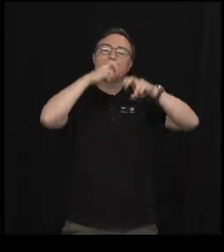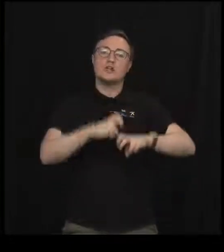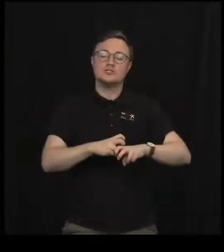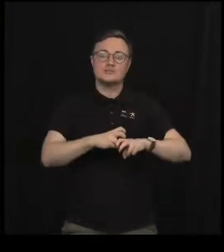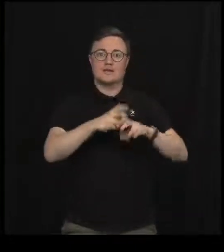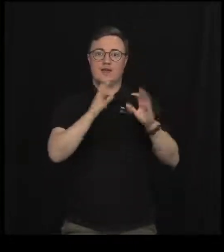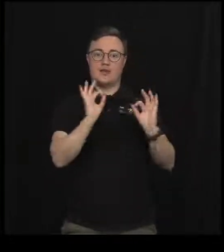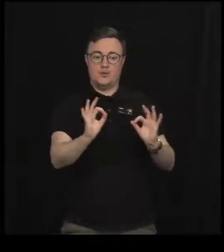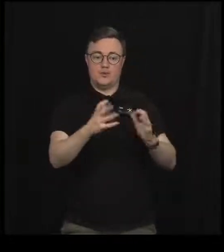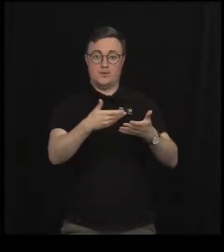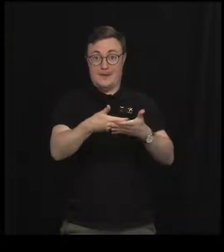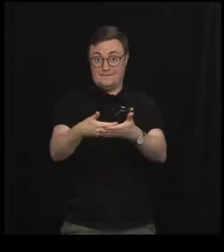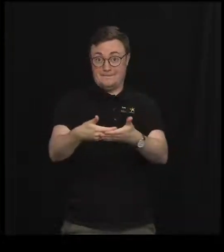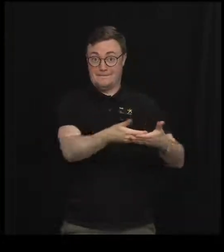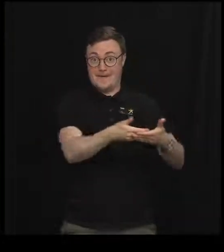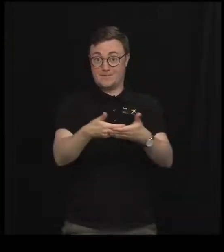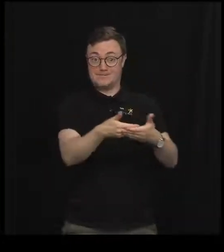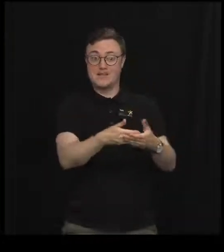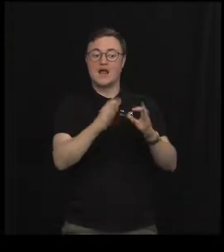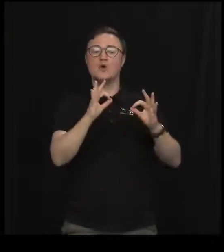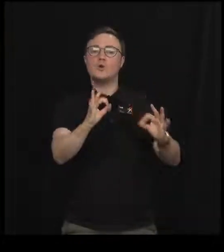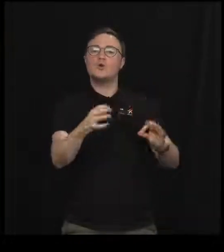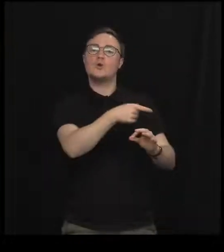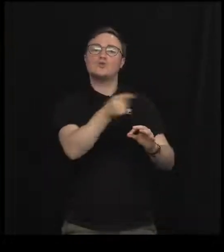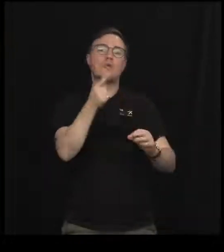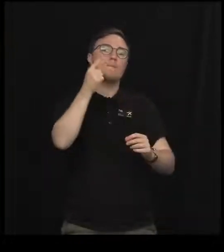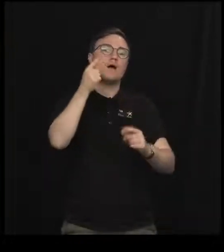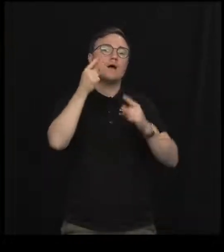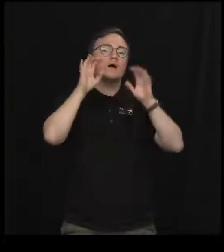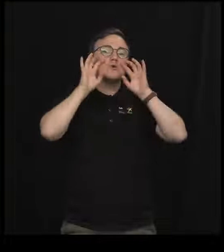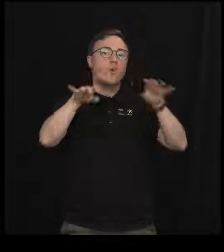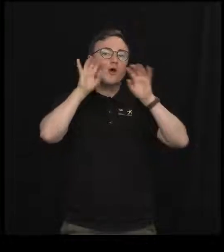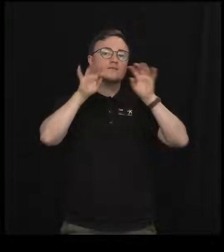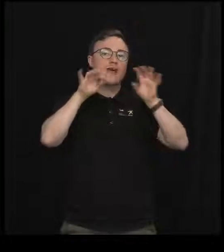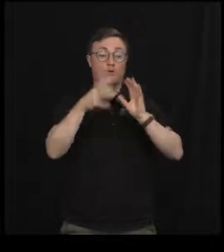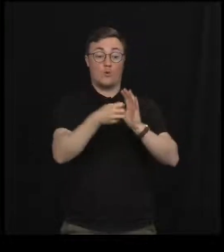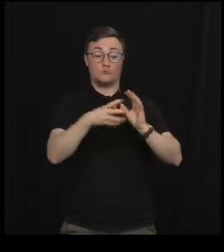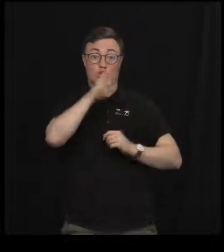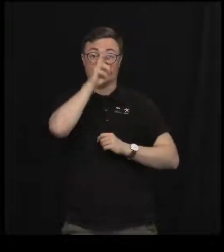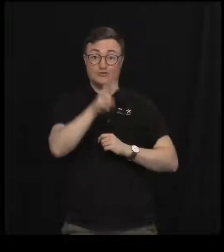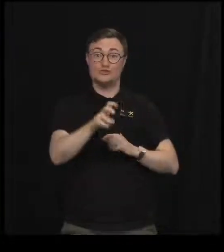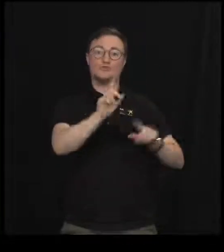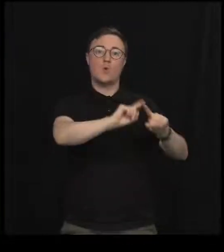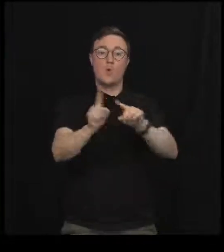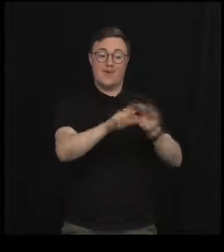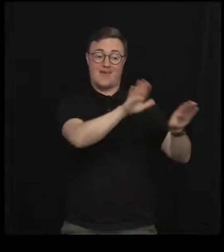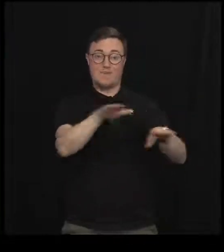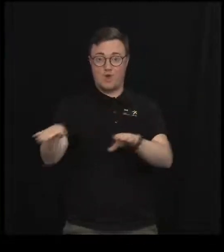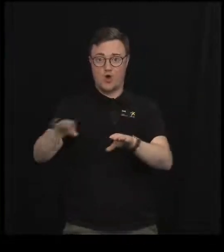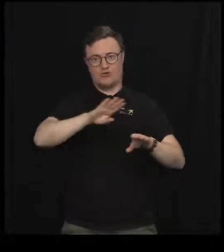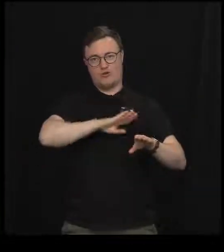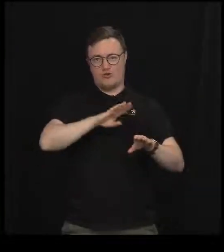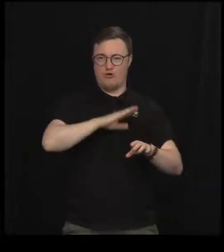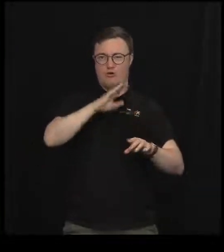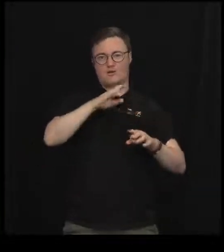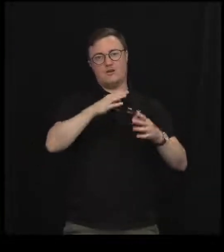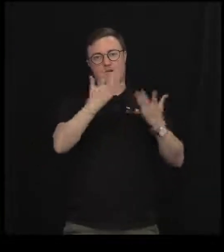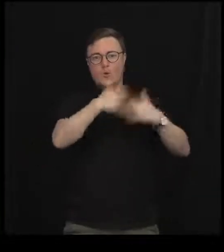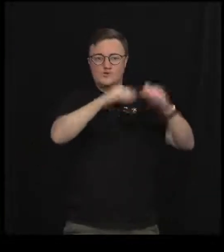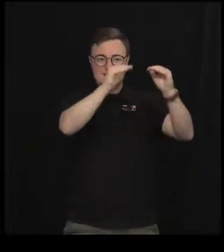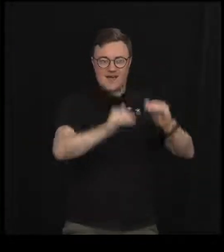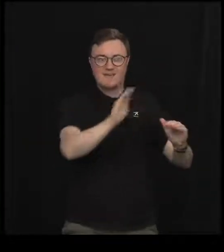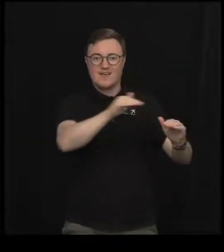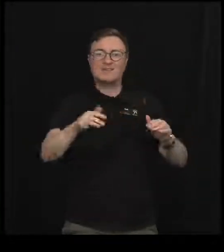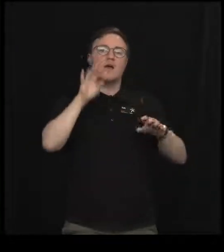how babies, infants are crying, because it seems that this is the earliest indicator of potential both mental health and